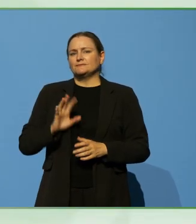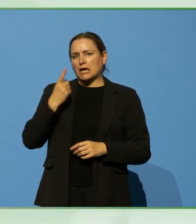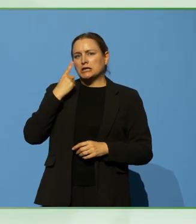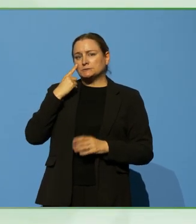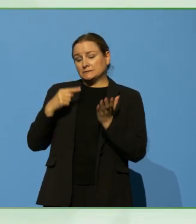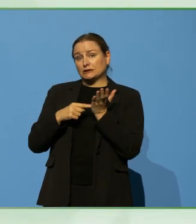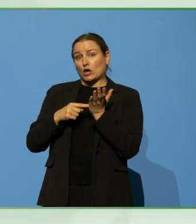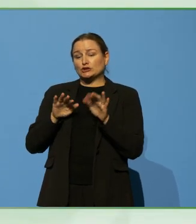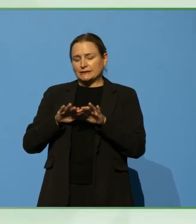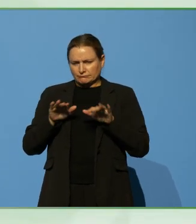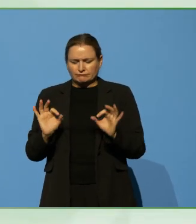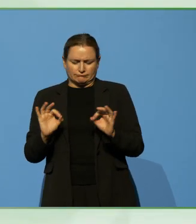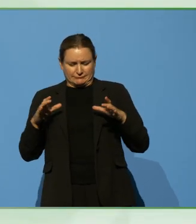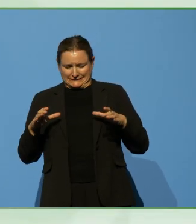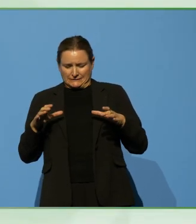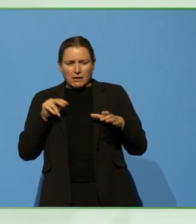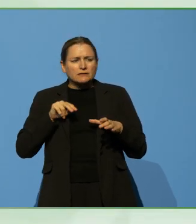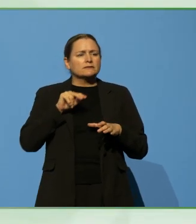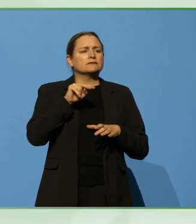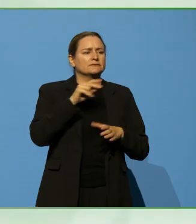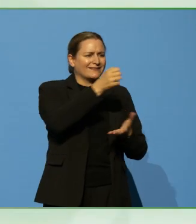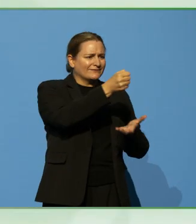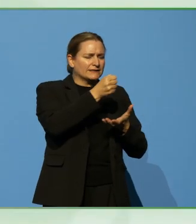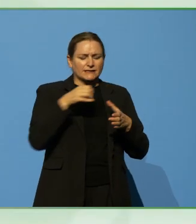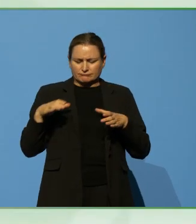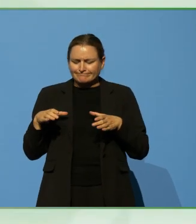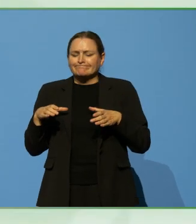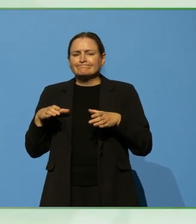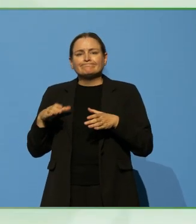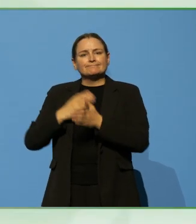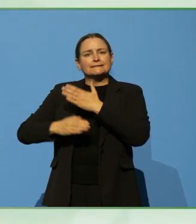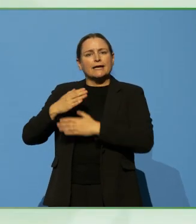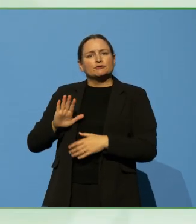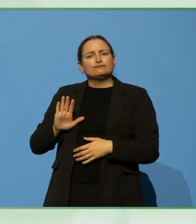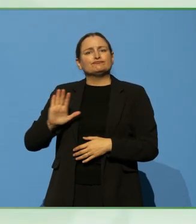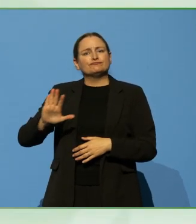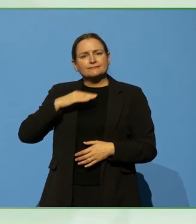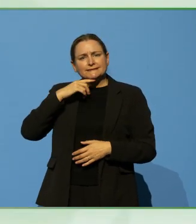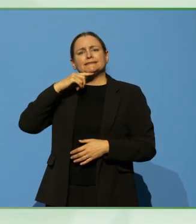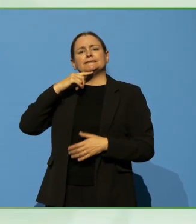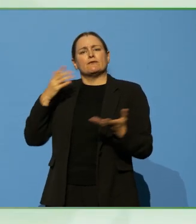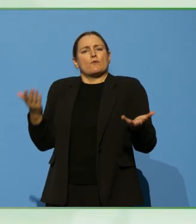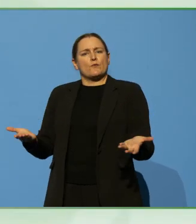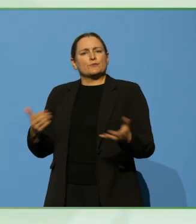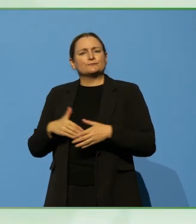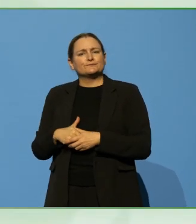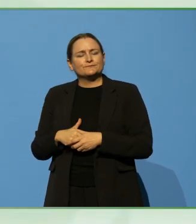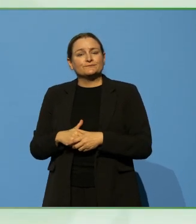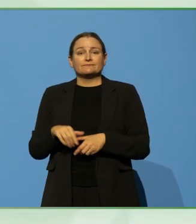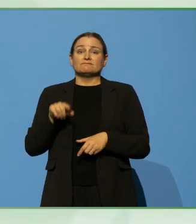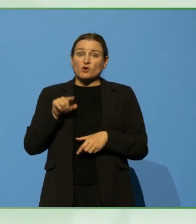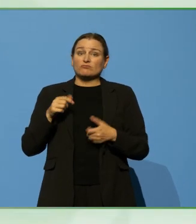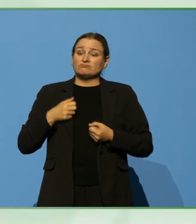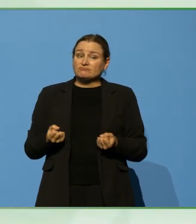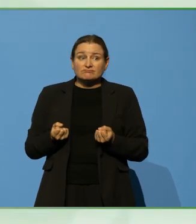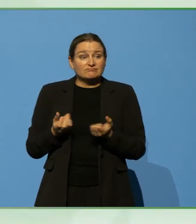trust, accessibility, and dignity, and to see how public money can continue to serve society and people